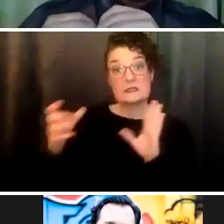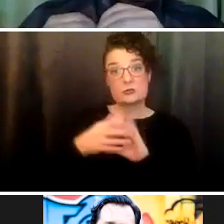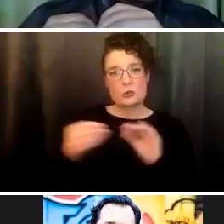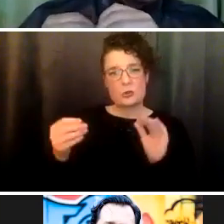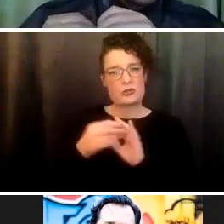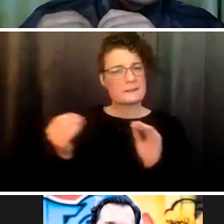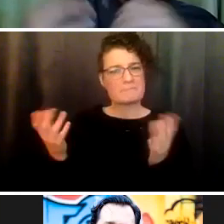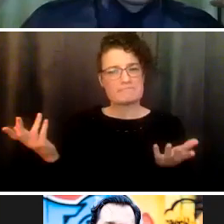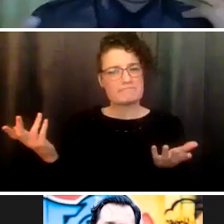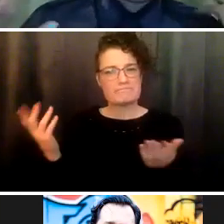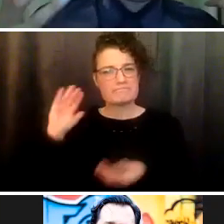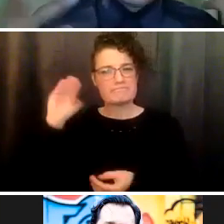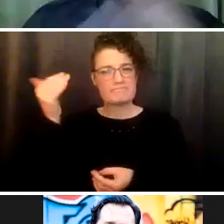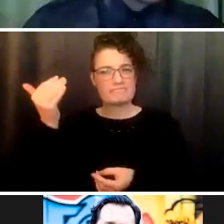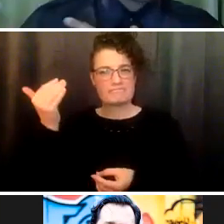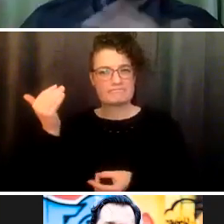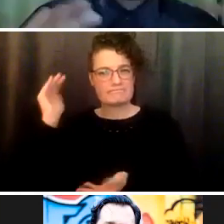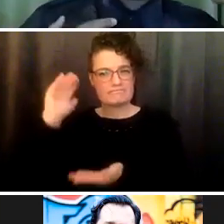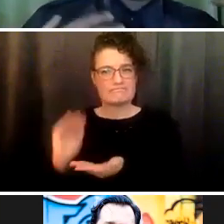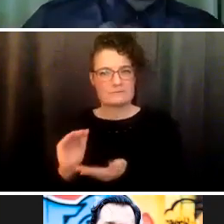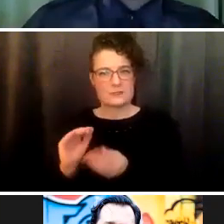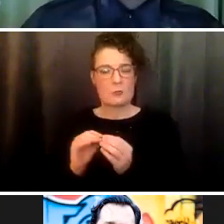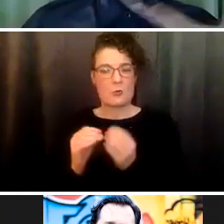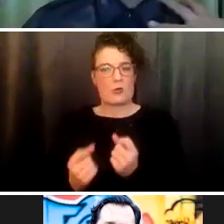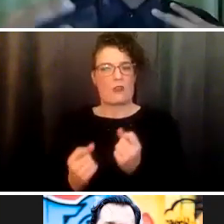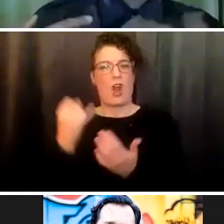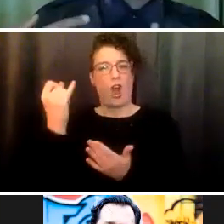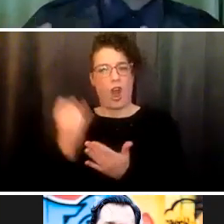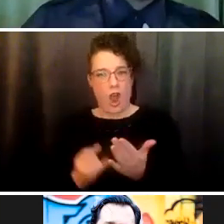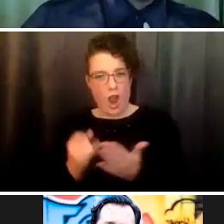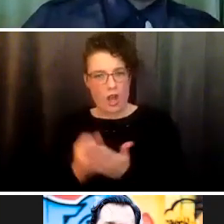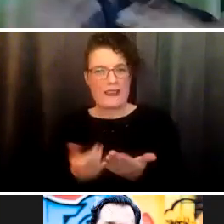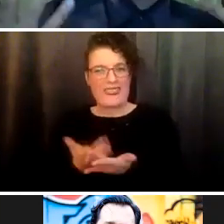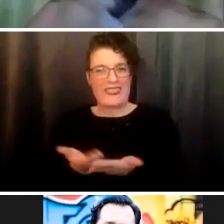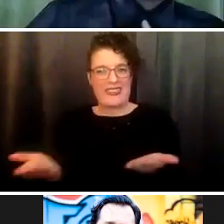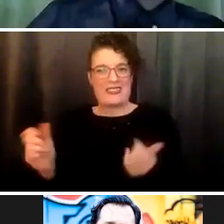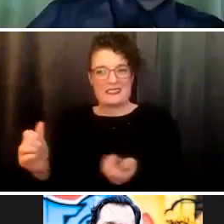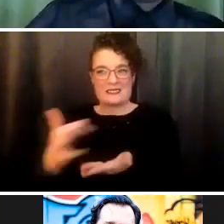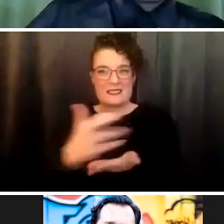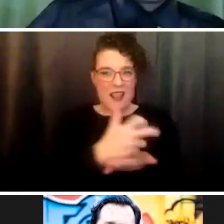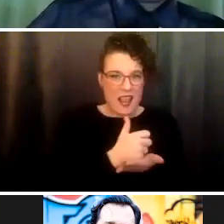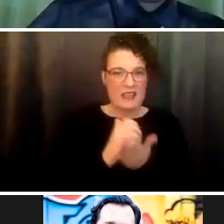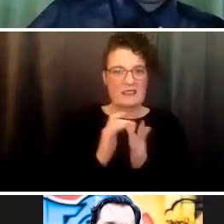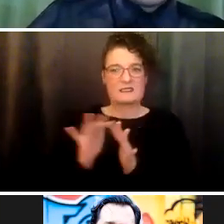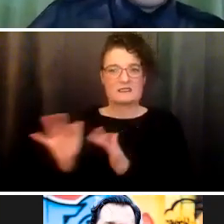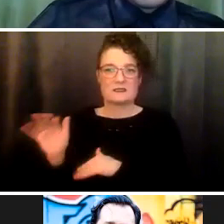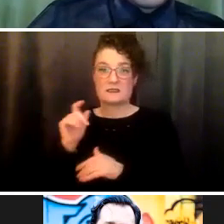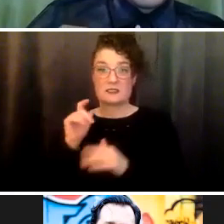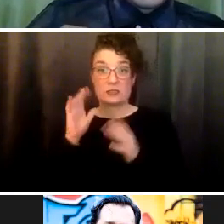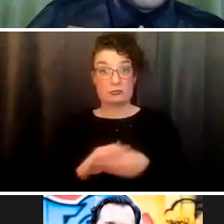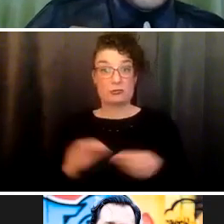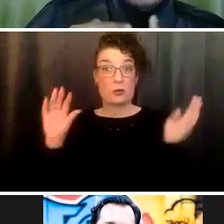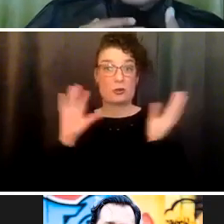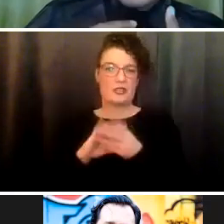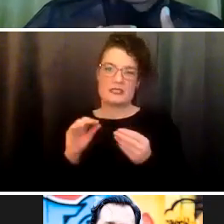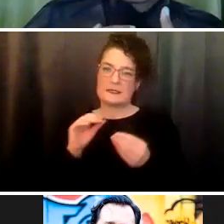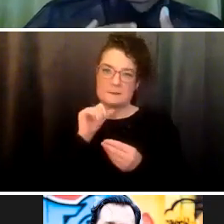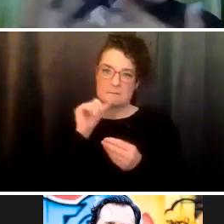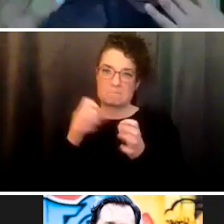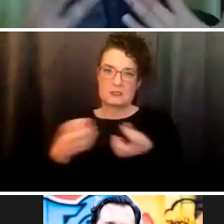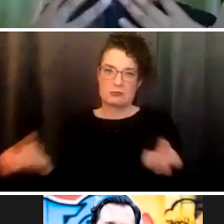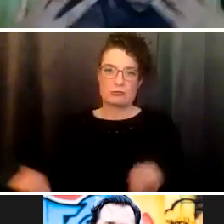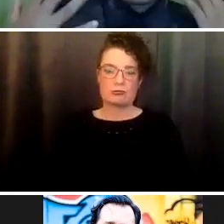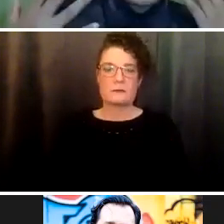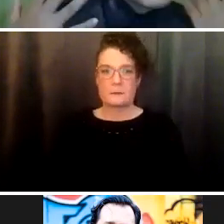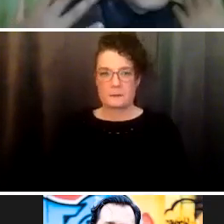I can tell, like, it's all the art and all the collectibles and all the things like that, and not as many of the stories. But that's